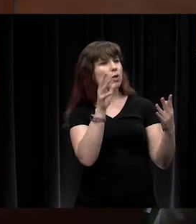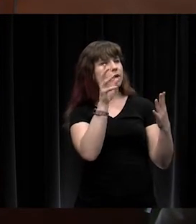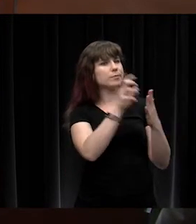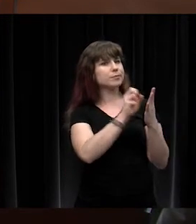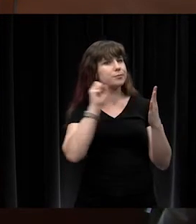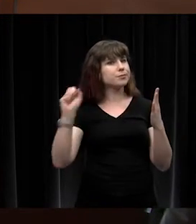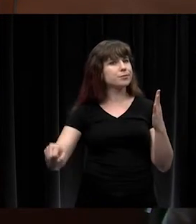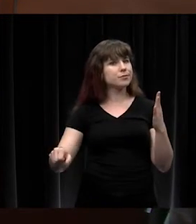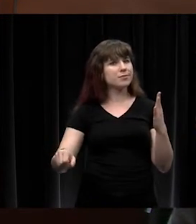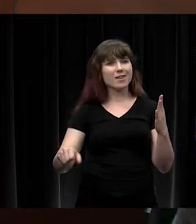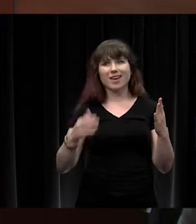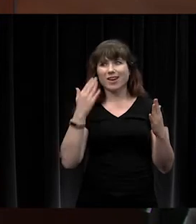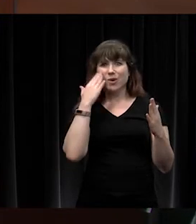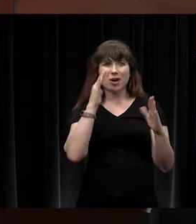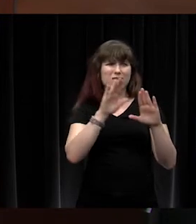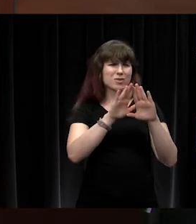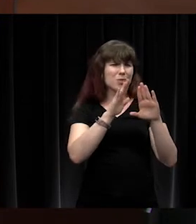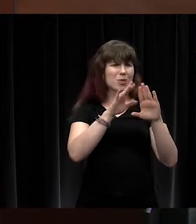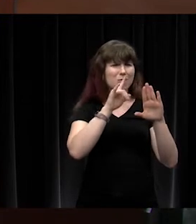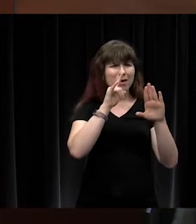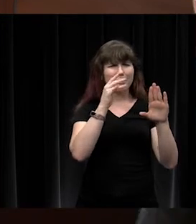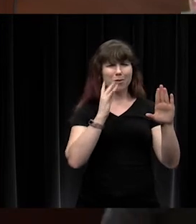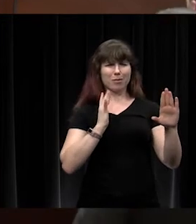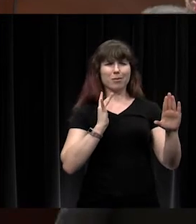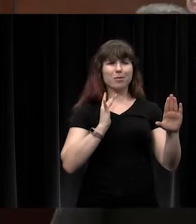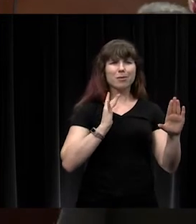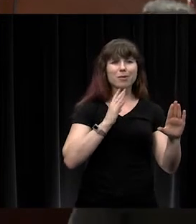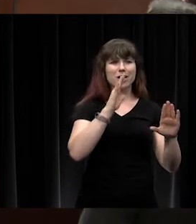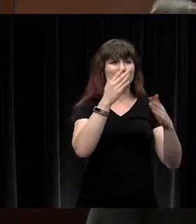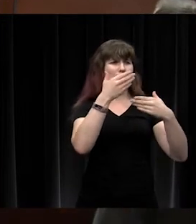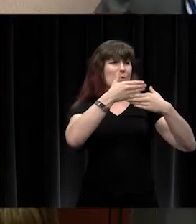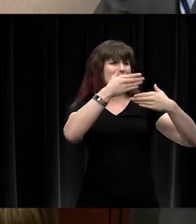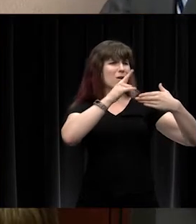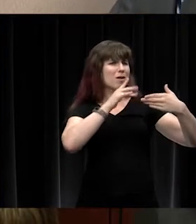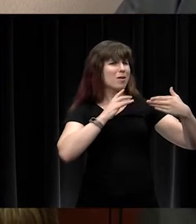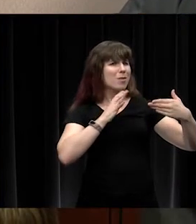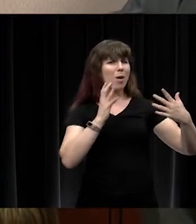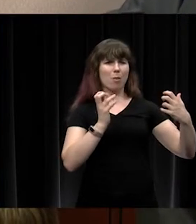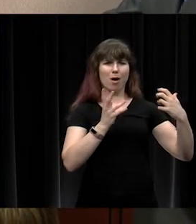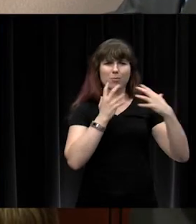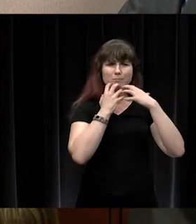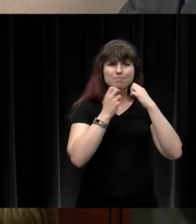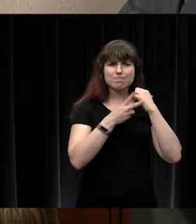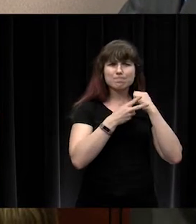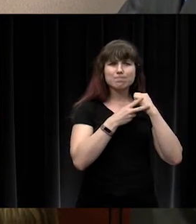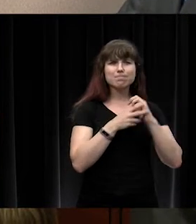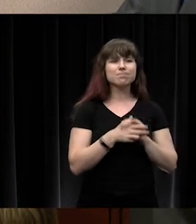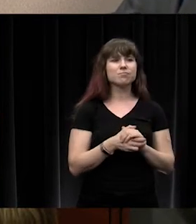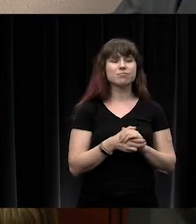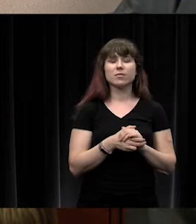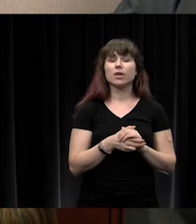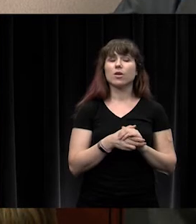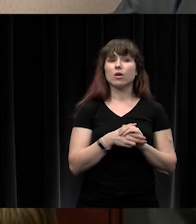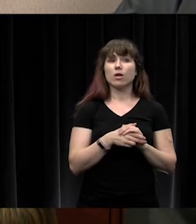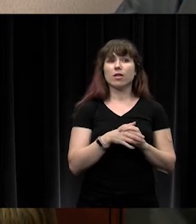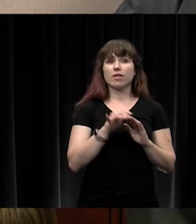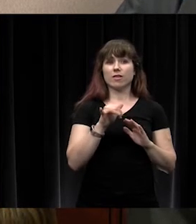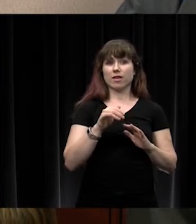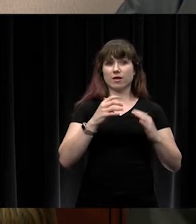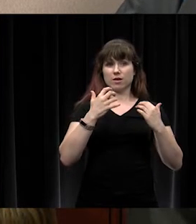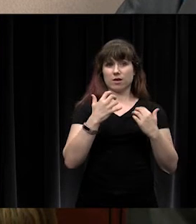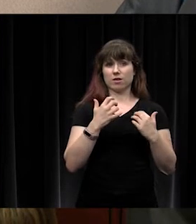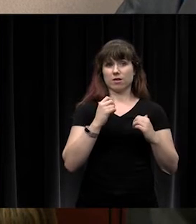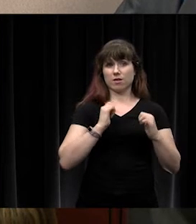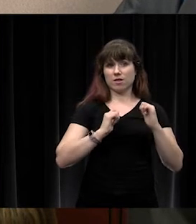There's some interesting doors and windows in there now. As a matter of fact, we've removed the theater seating, many